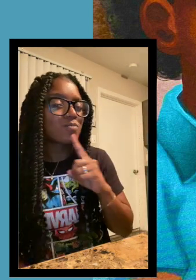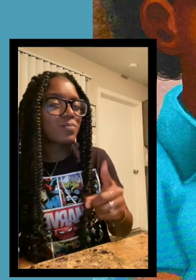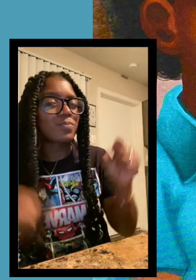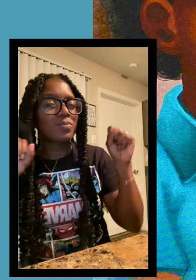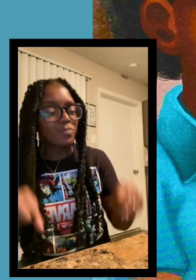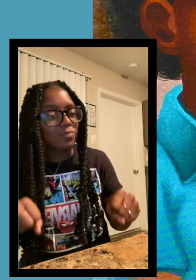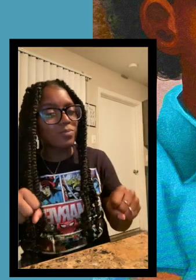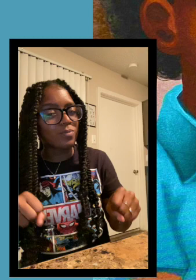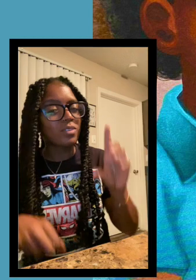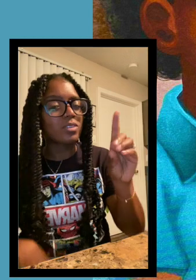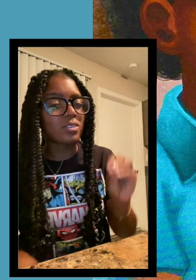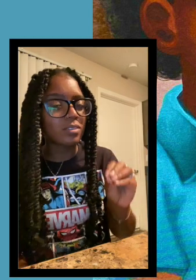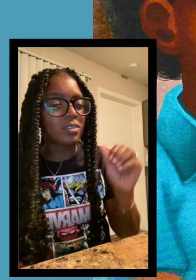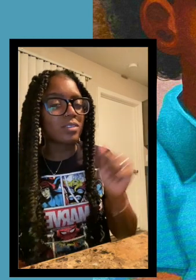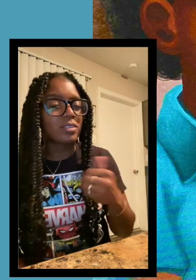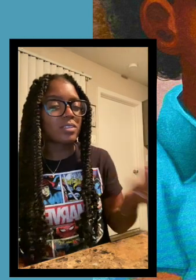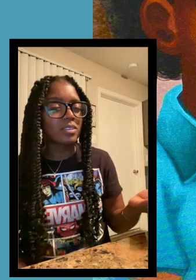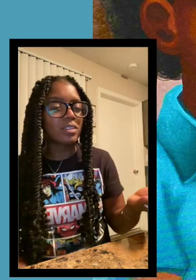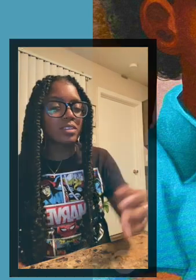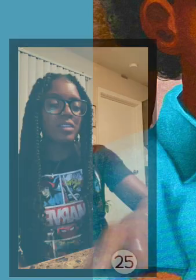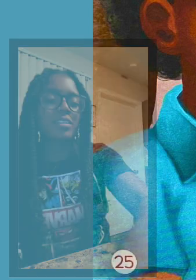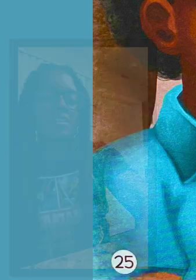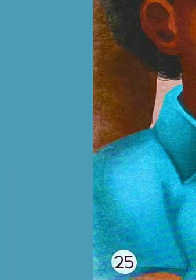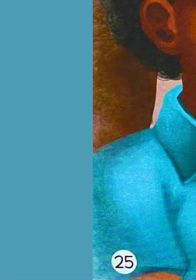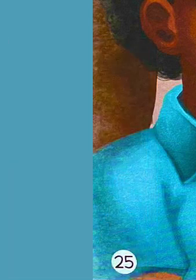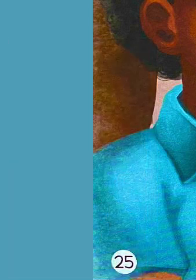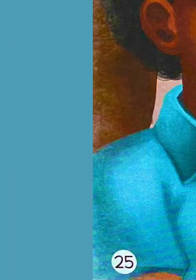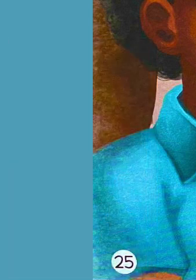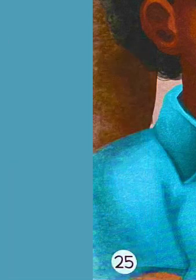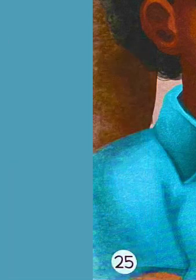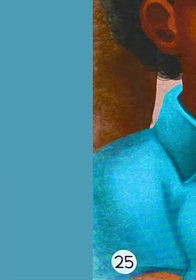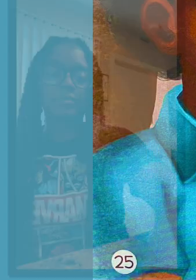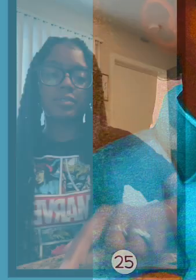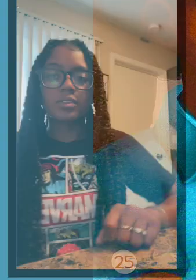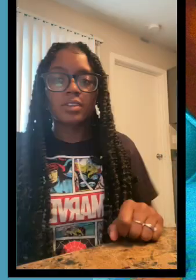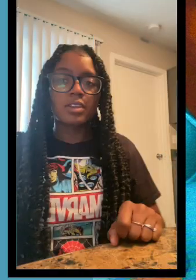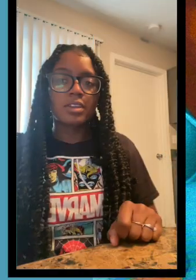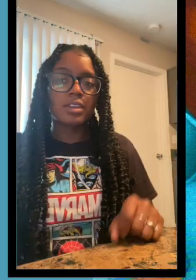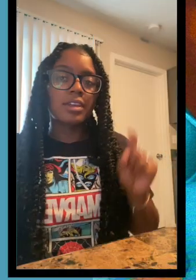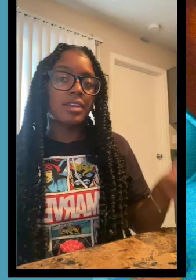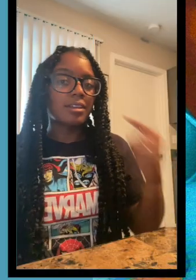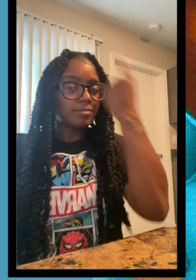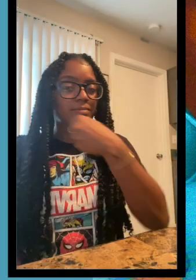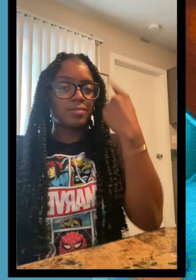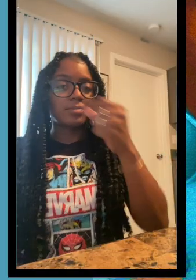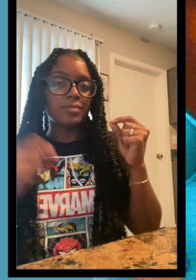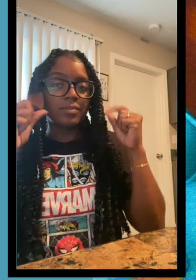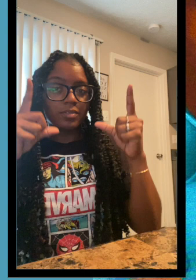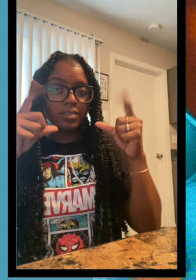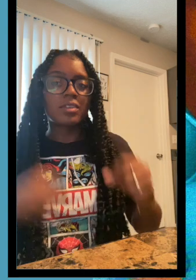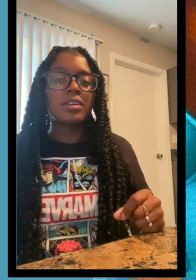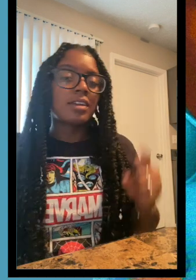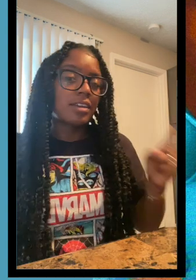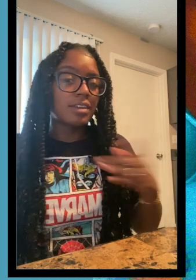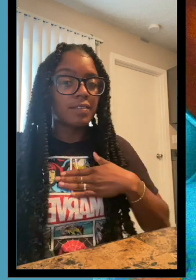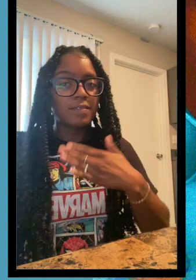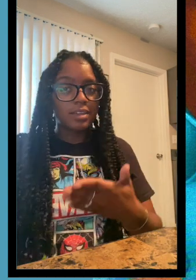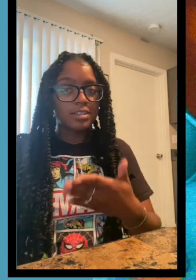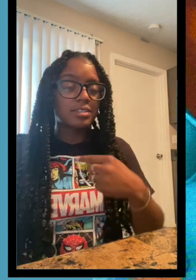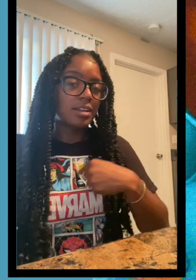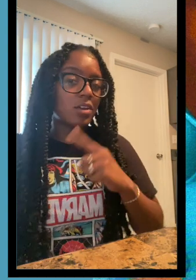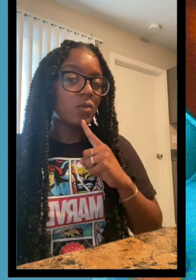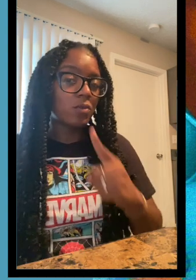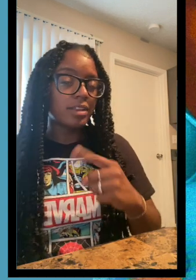is amazing! She really can do anything." He displayed a surprised look on his